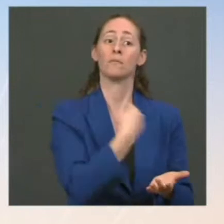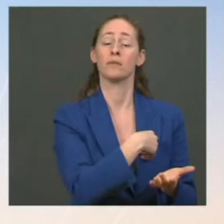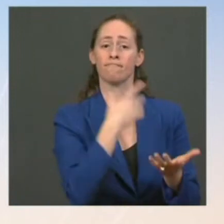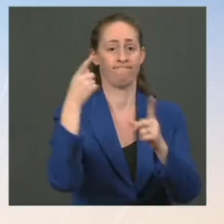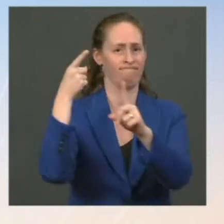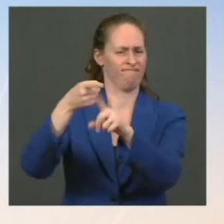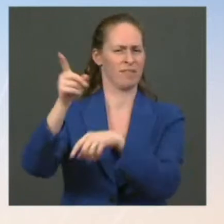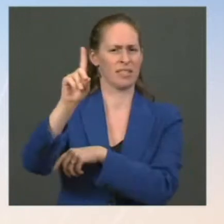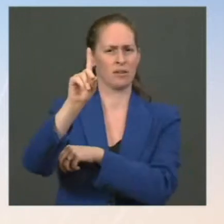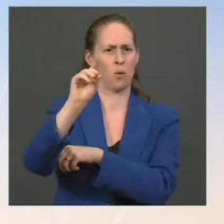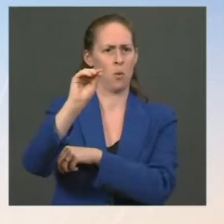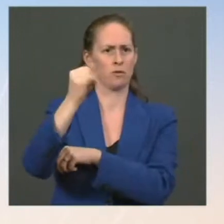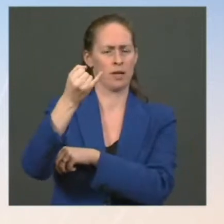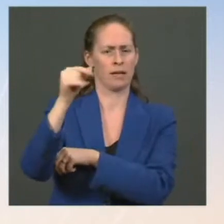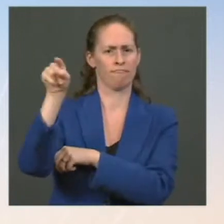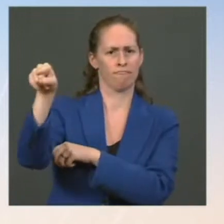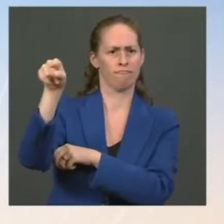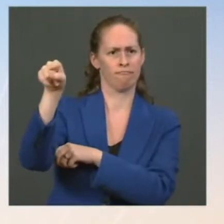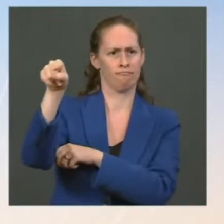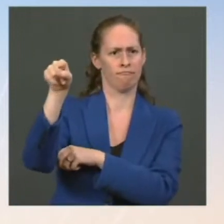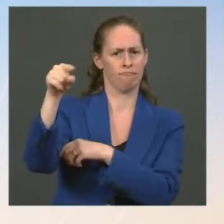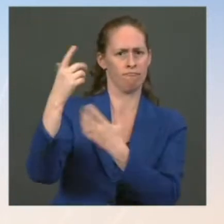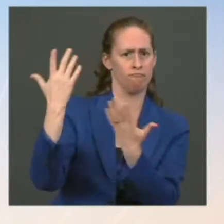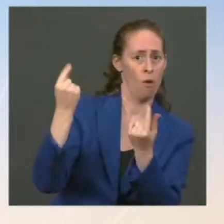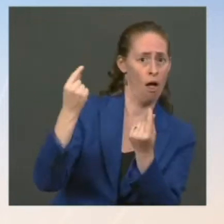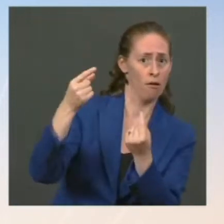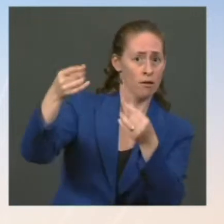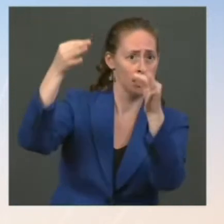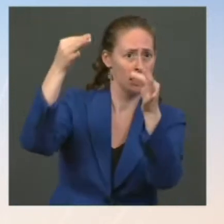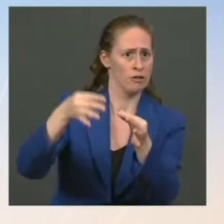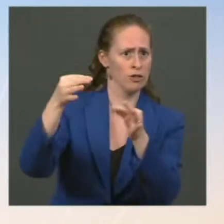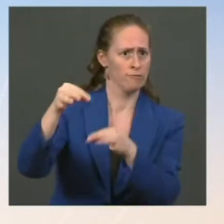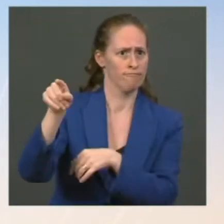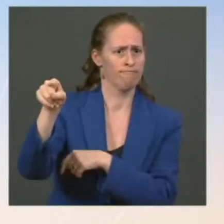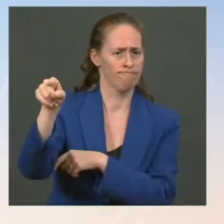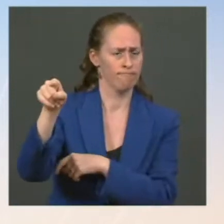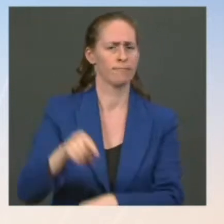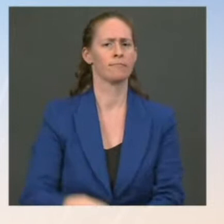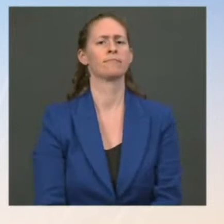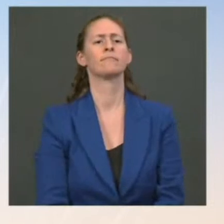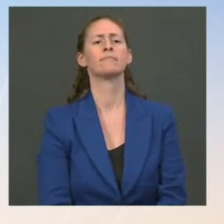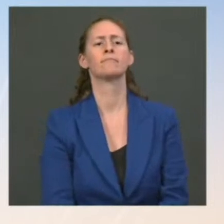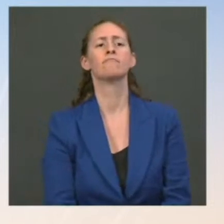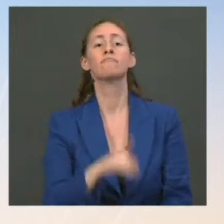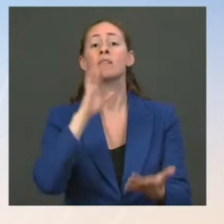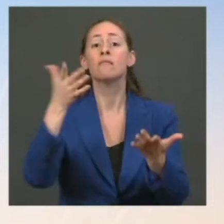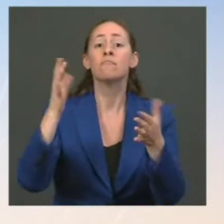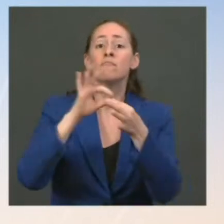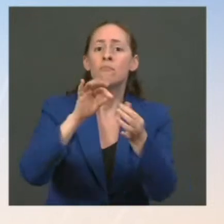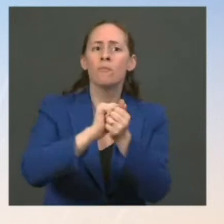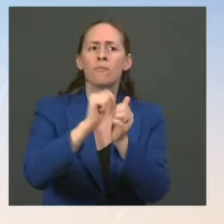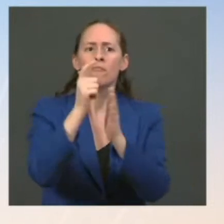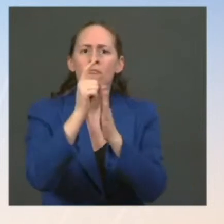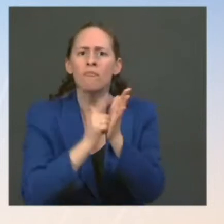independent Department of Justice. This is a law enforcement matter as it relates to specifically the